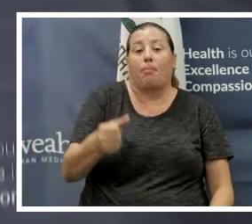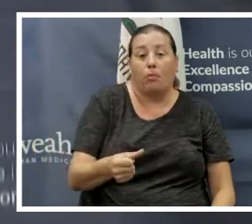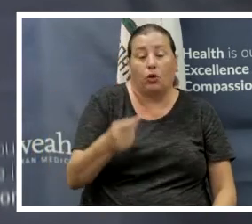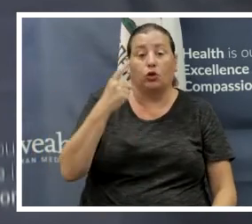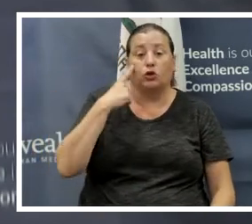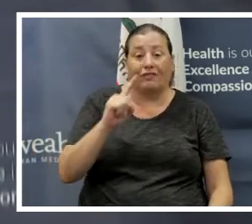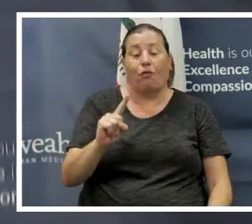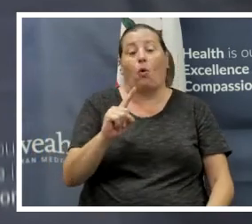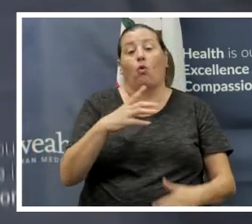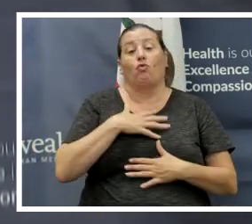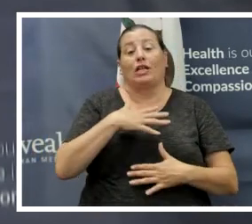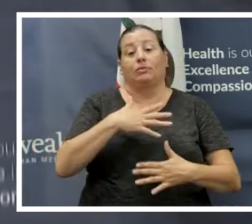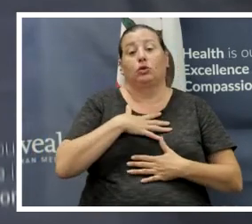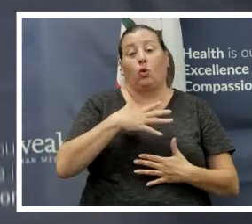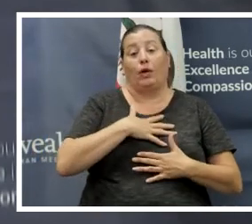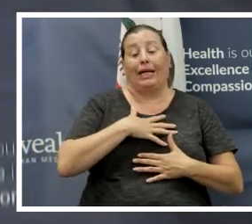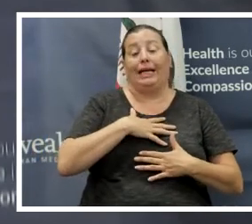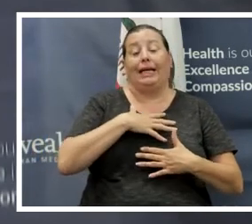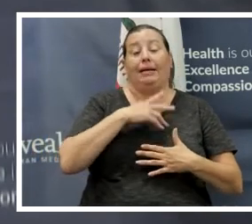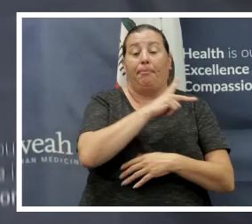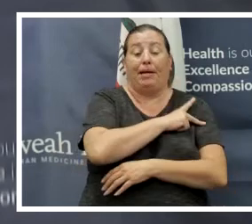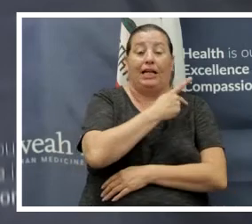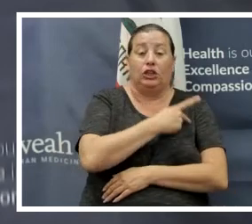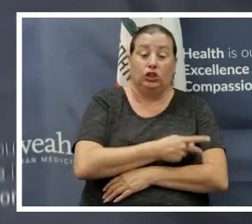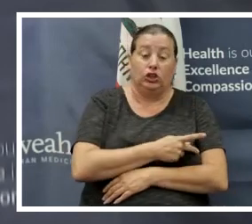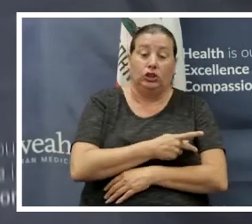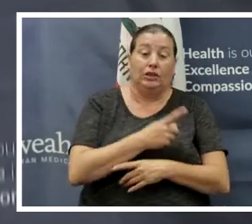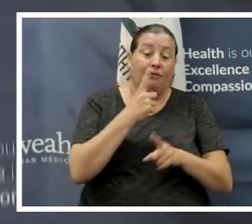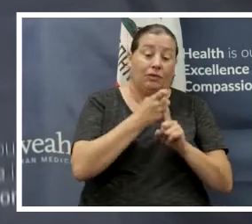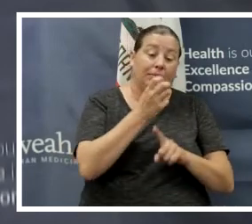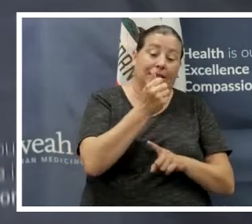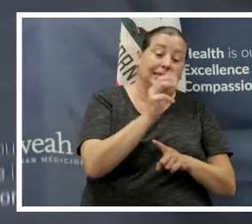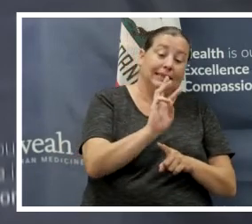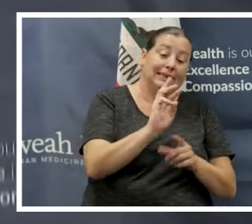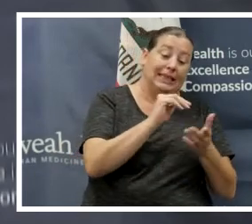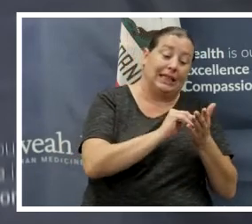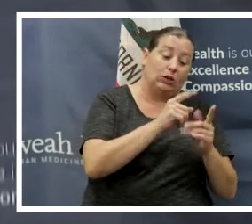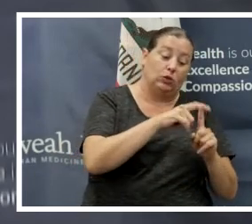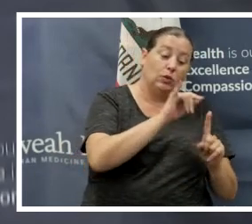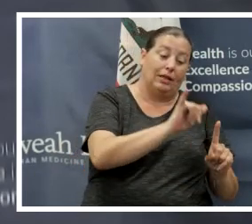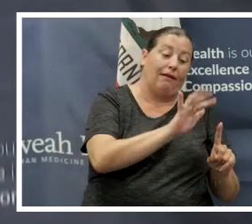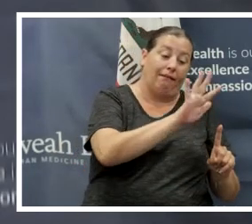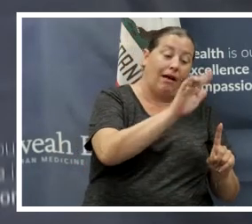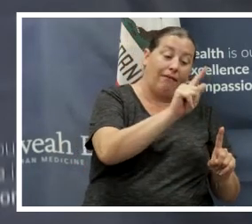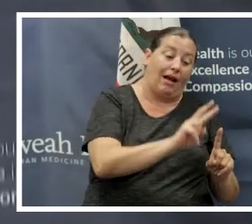from $16,000 for that 5.5 day length of stay to